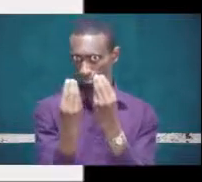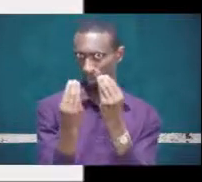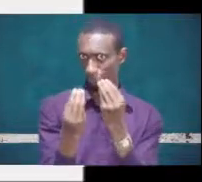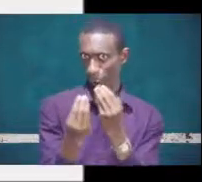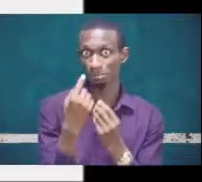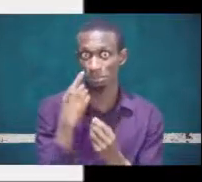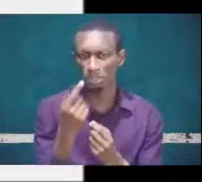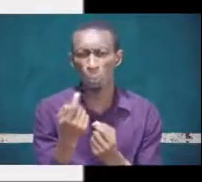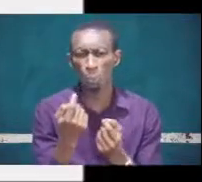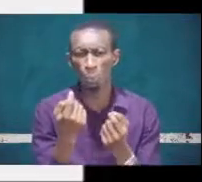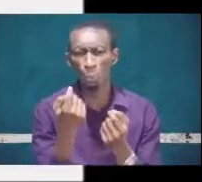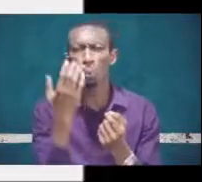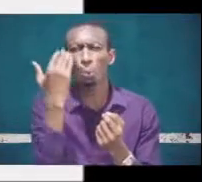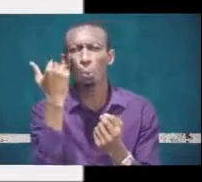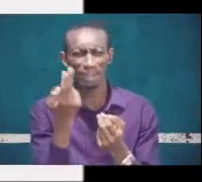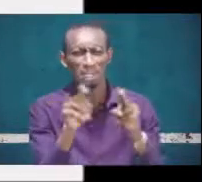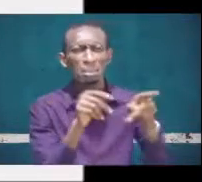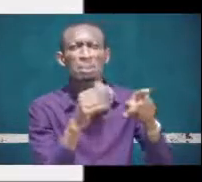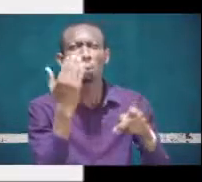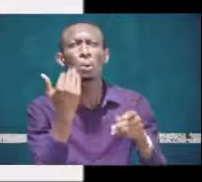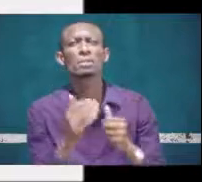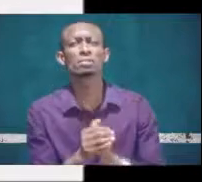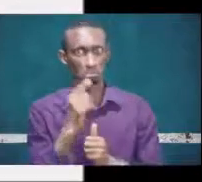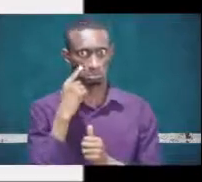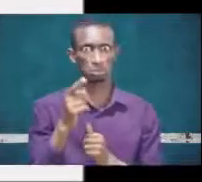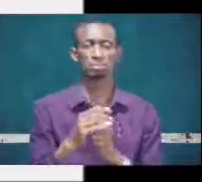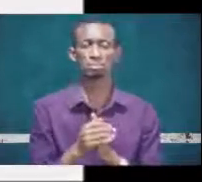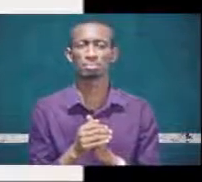why such happens. Then we have